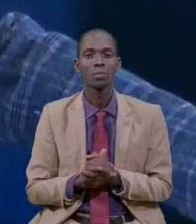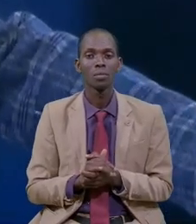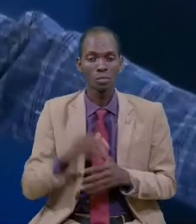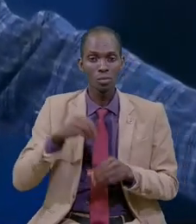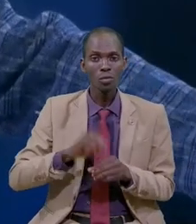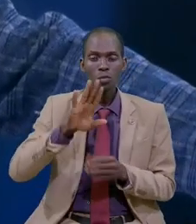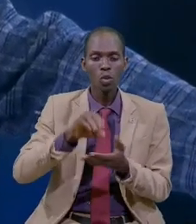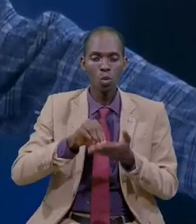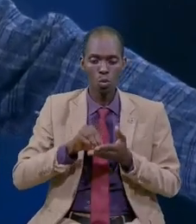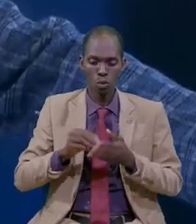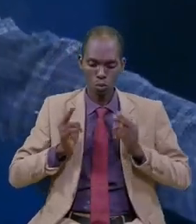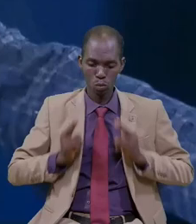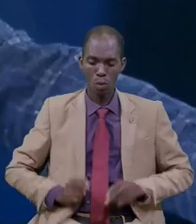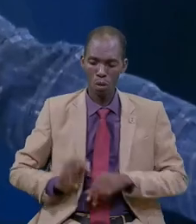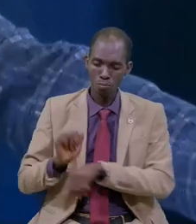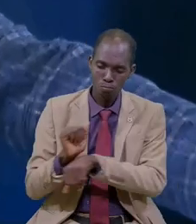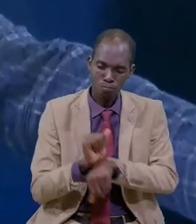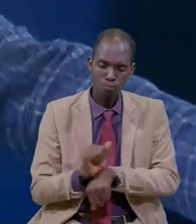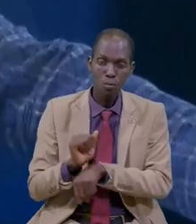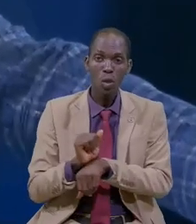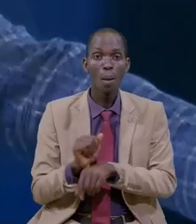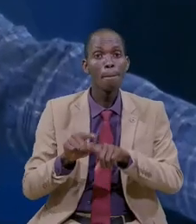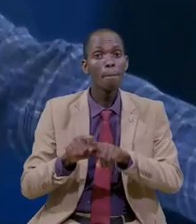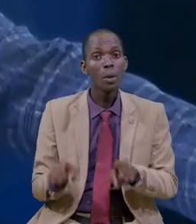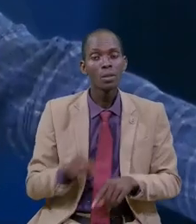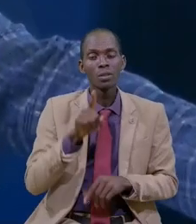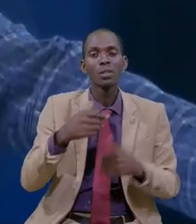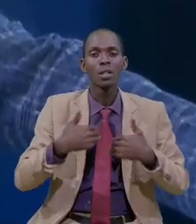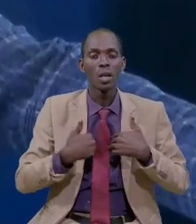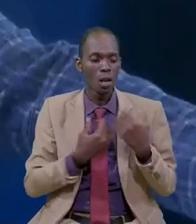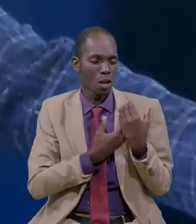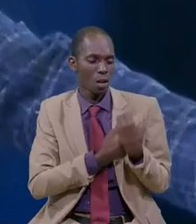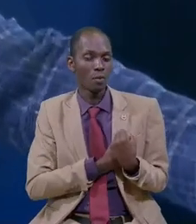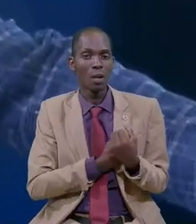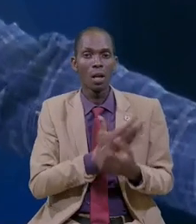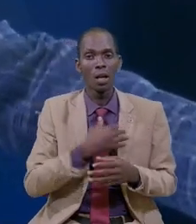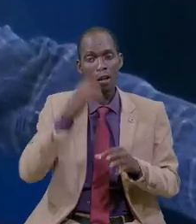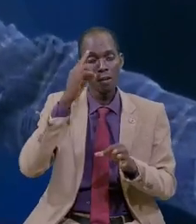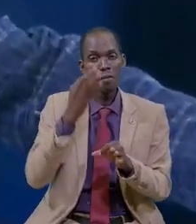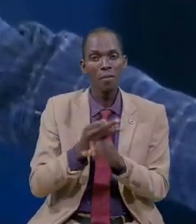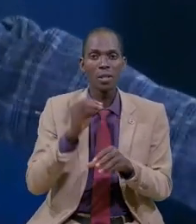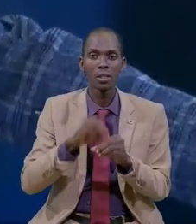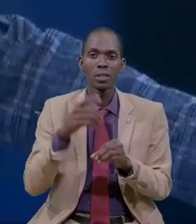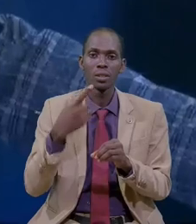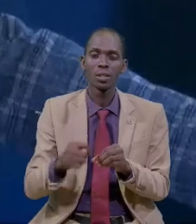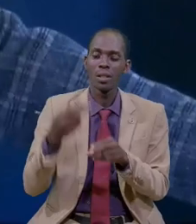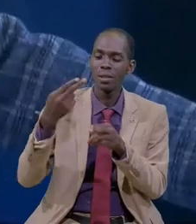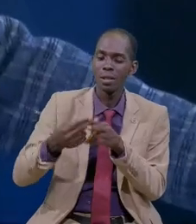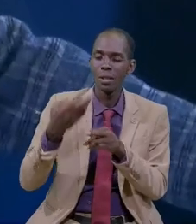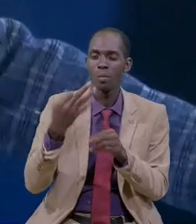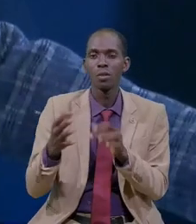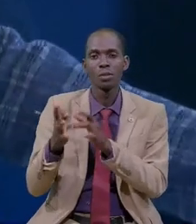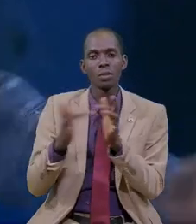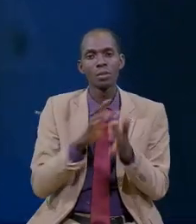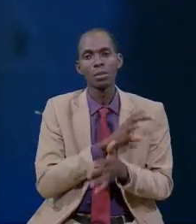human work. En votre œuvre humaine. You mais have confidence and faith in the name of Jesus